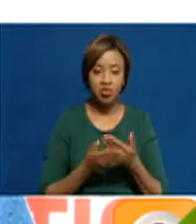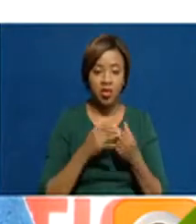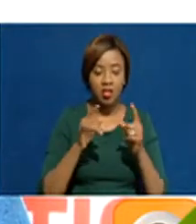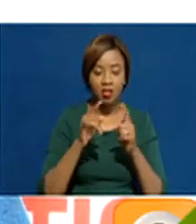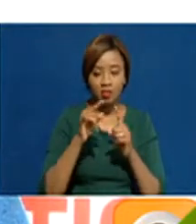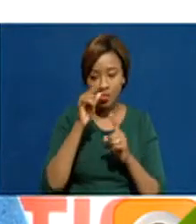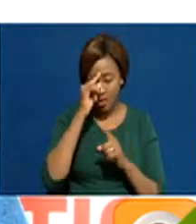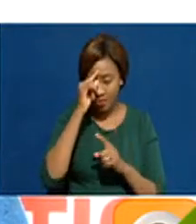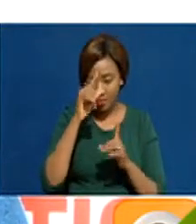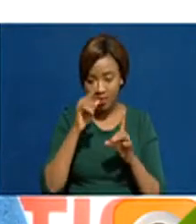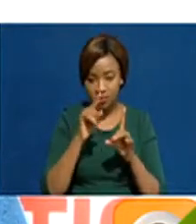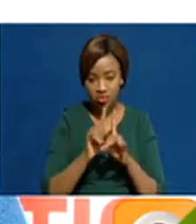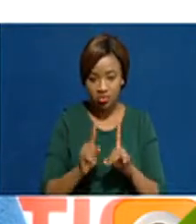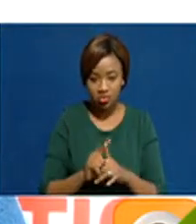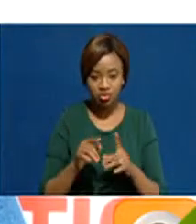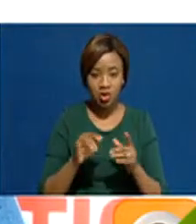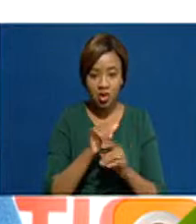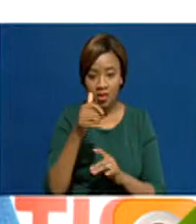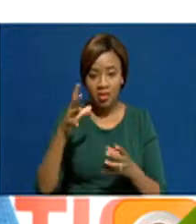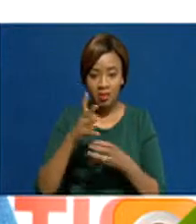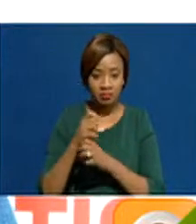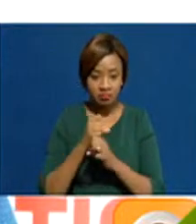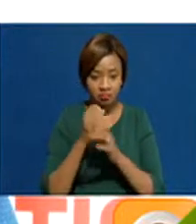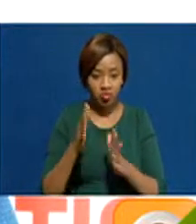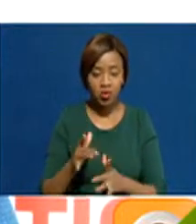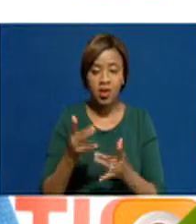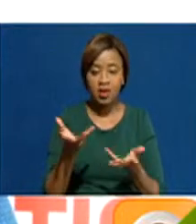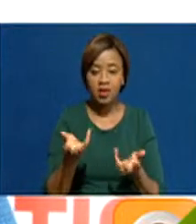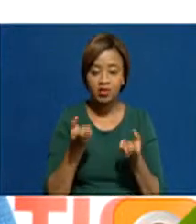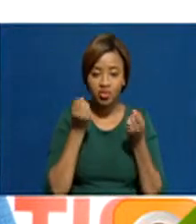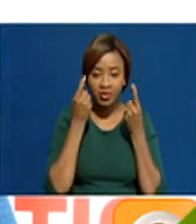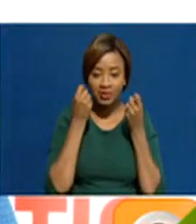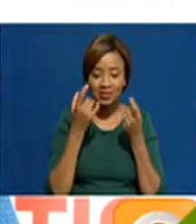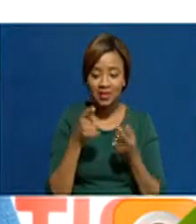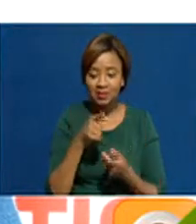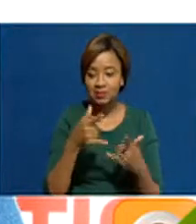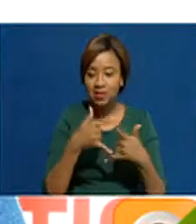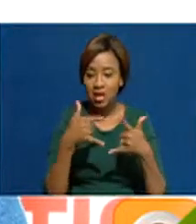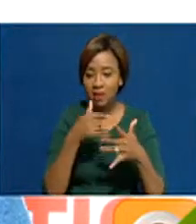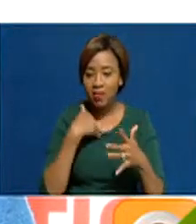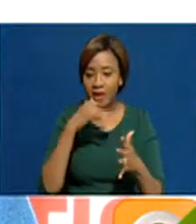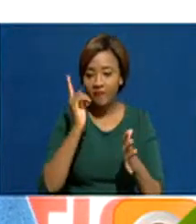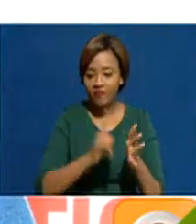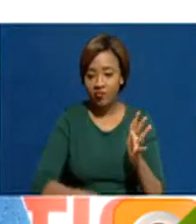and also other stakeholders to understand that these are some of the gaps that we have within sickle cell community.